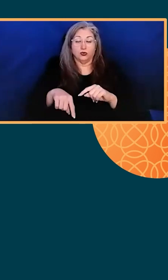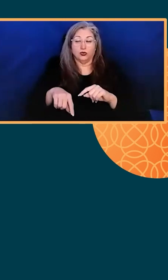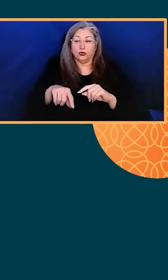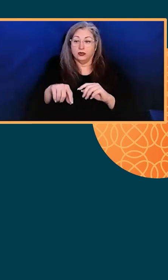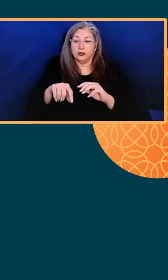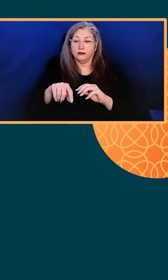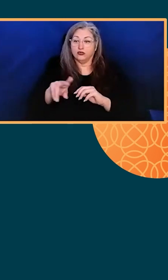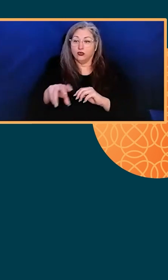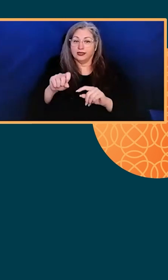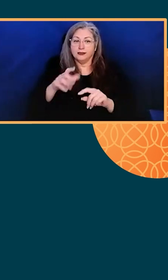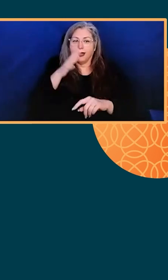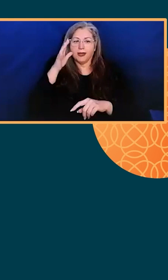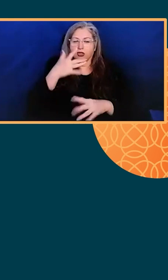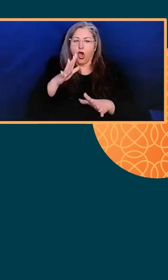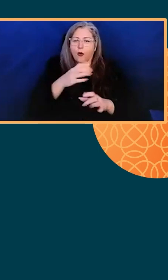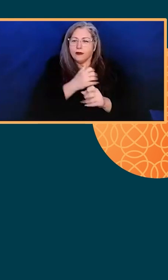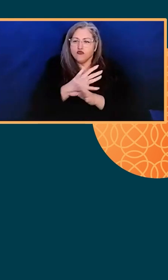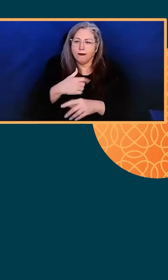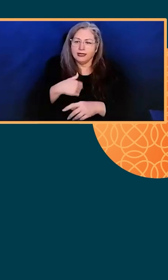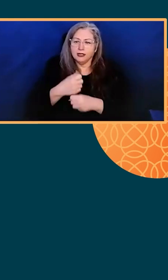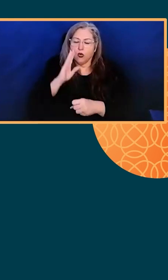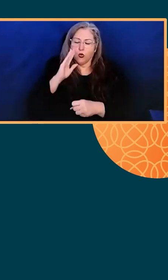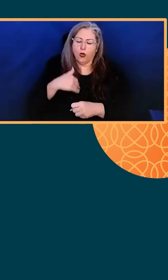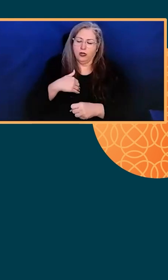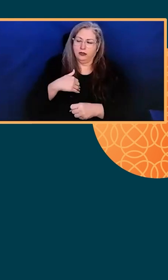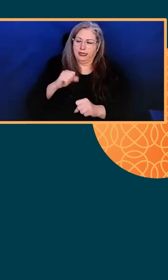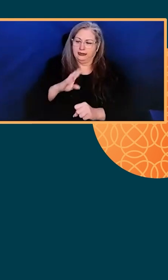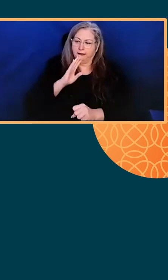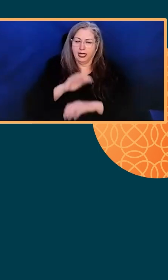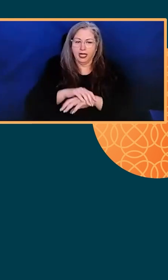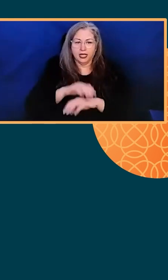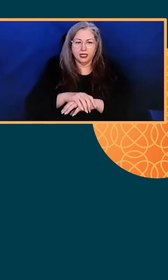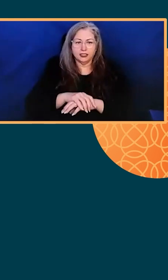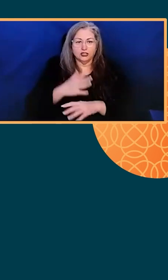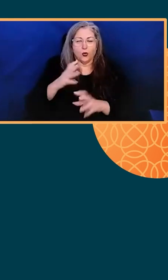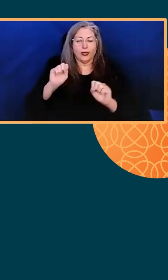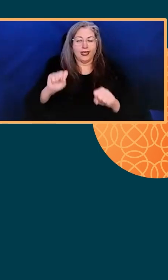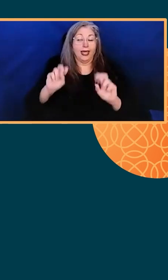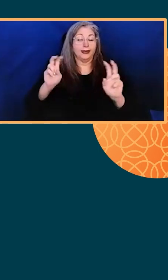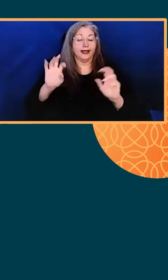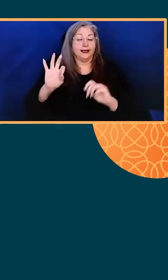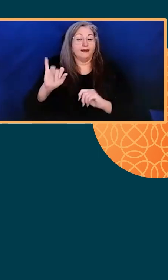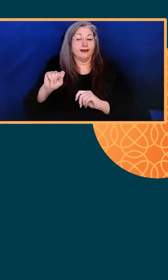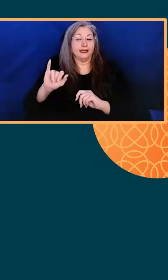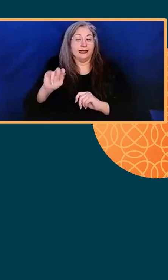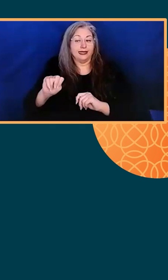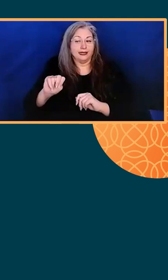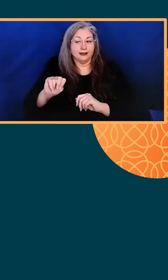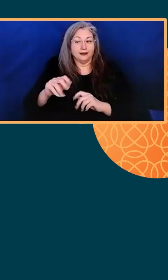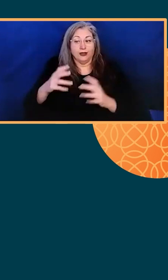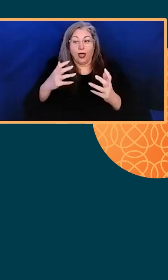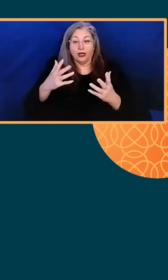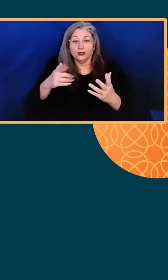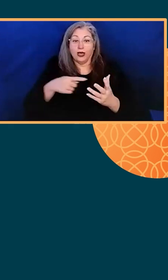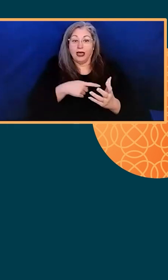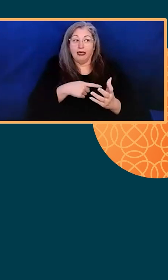my parents were already prepping us to make sure we knew how to speak English so that we could fit in, which is, wow, okay, they